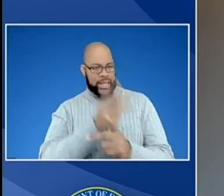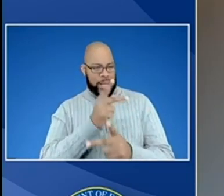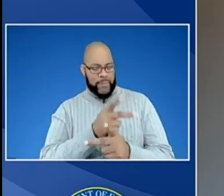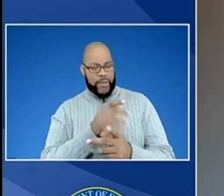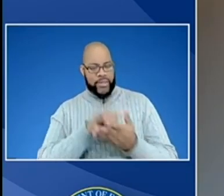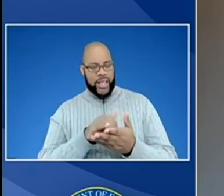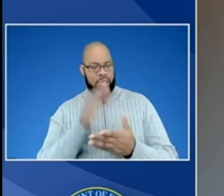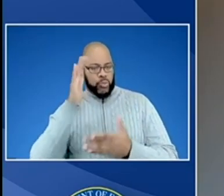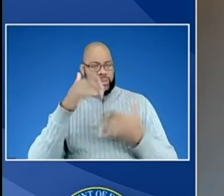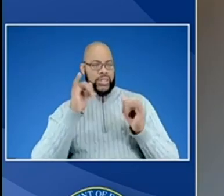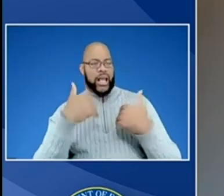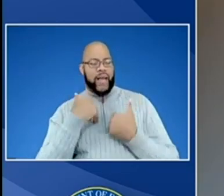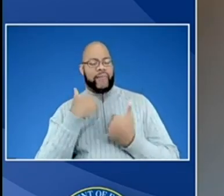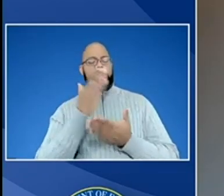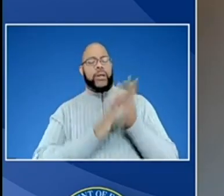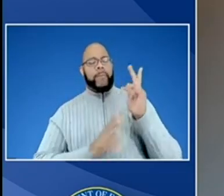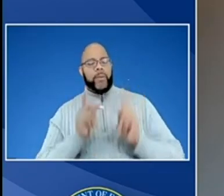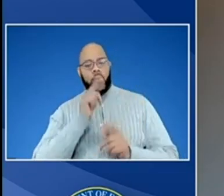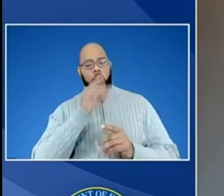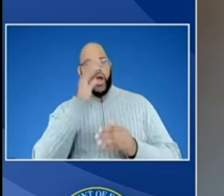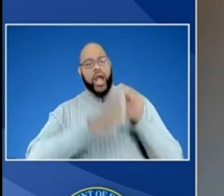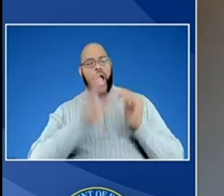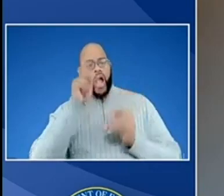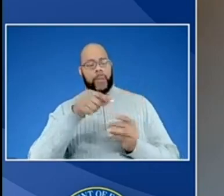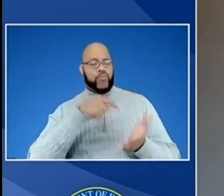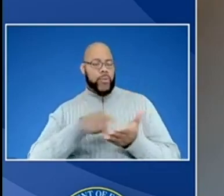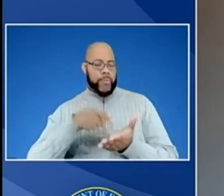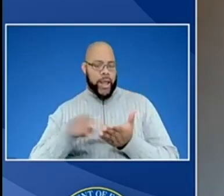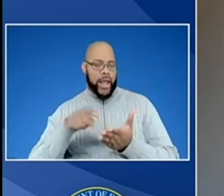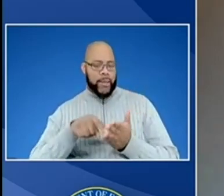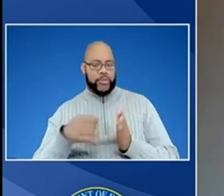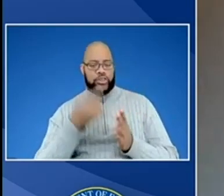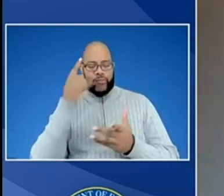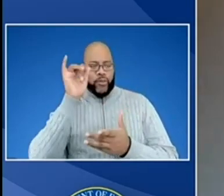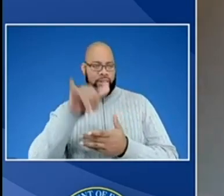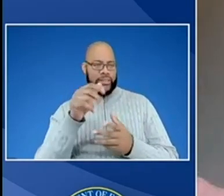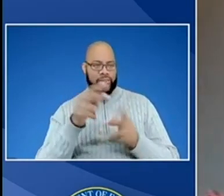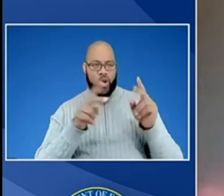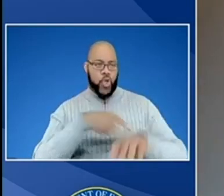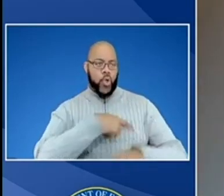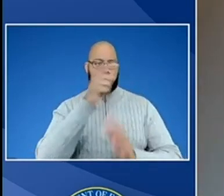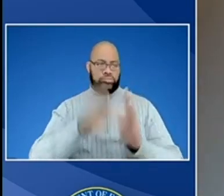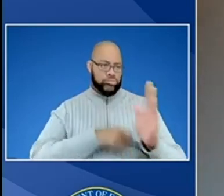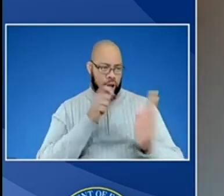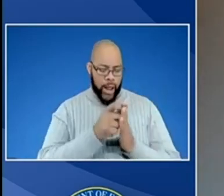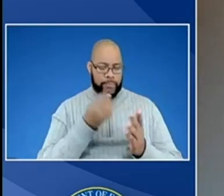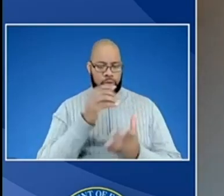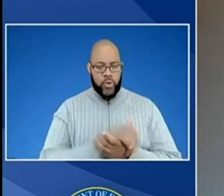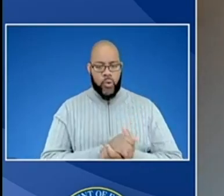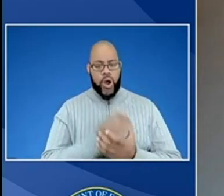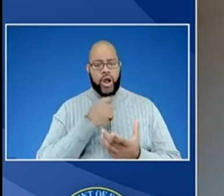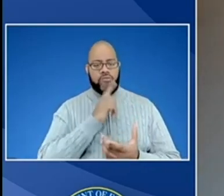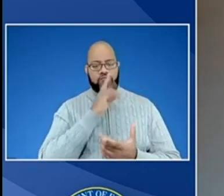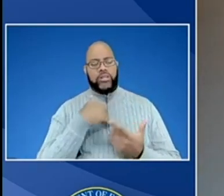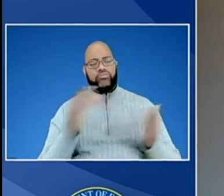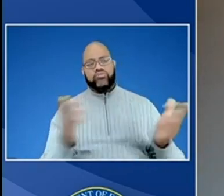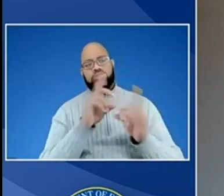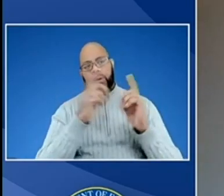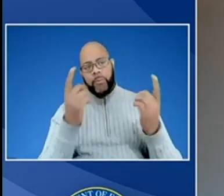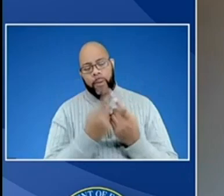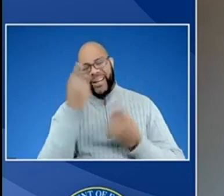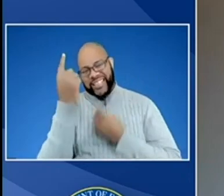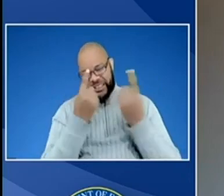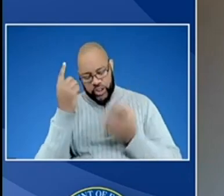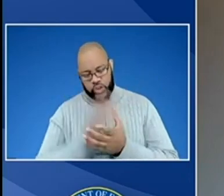will still be people who end up in repayment just for this very long time. So I would really urge the department to